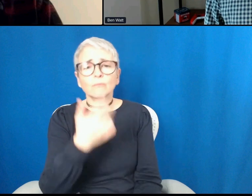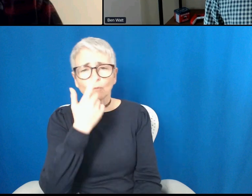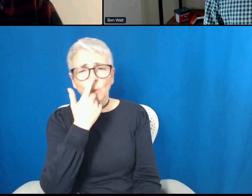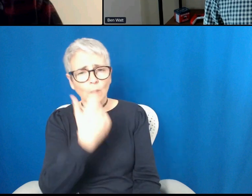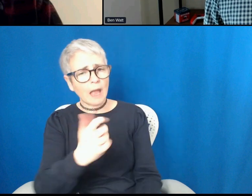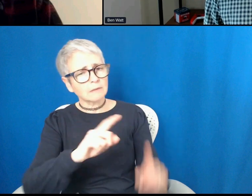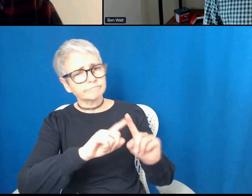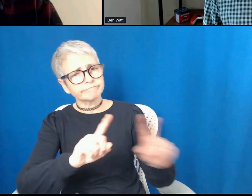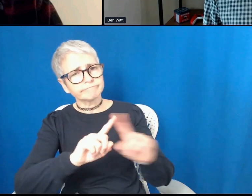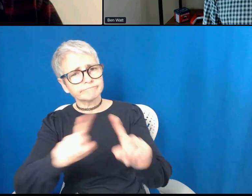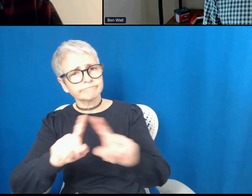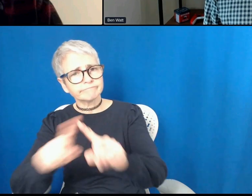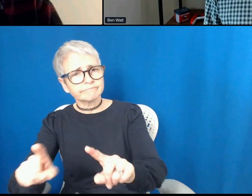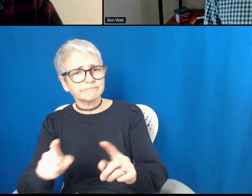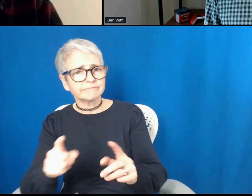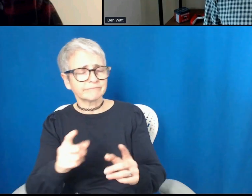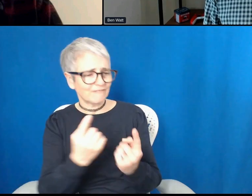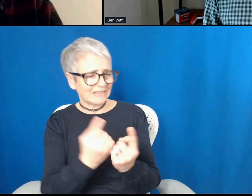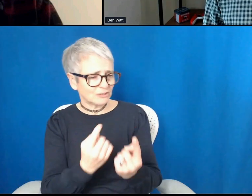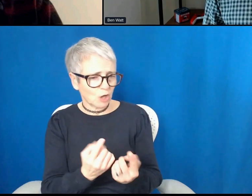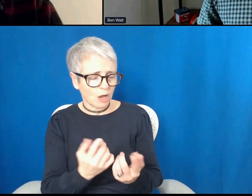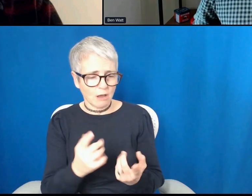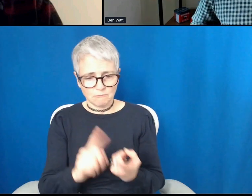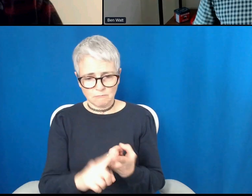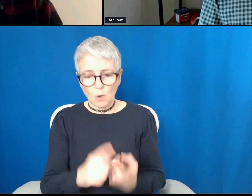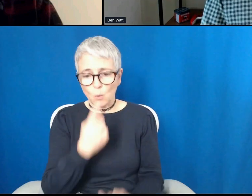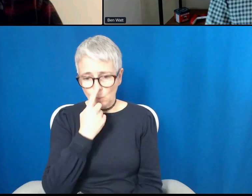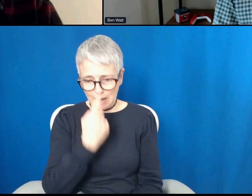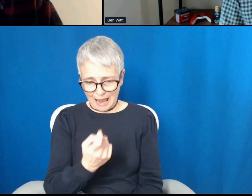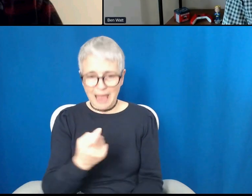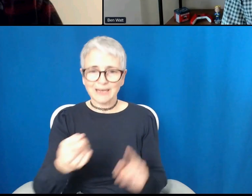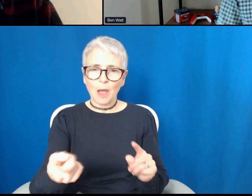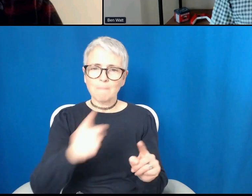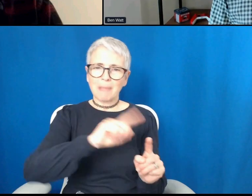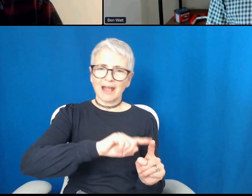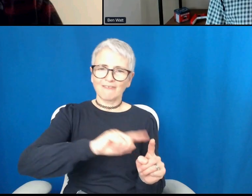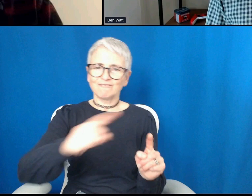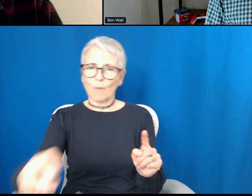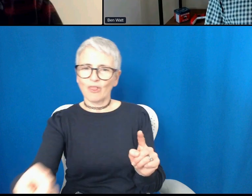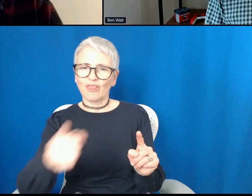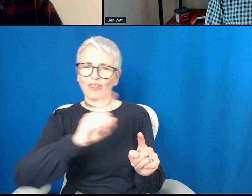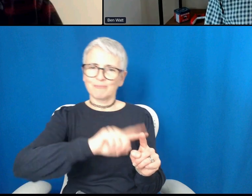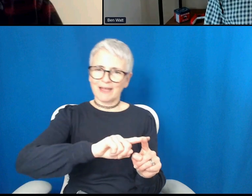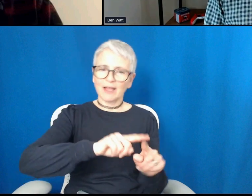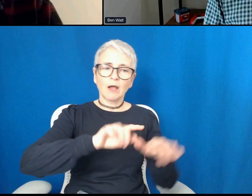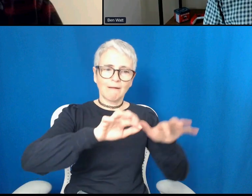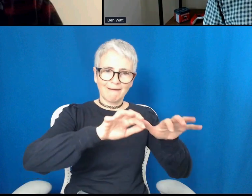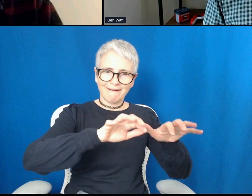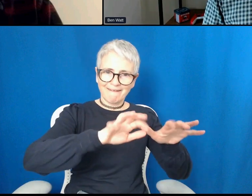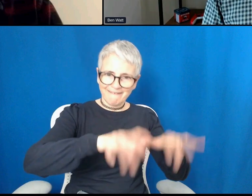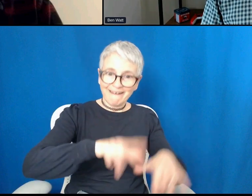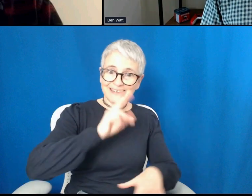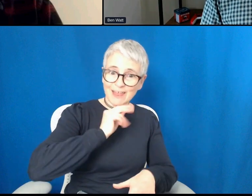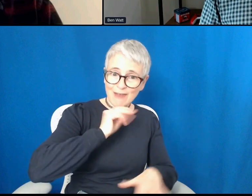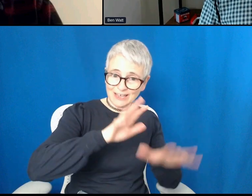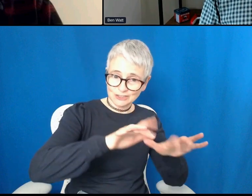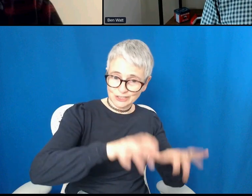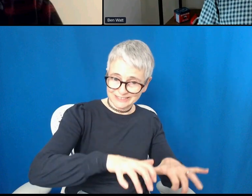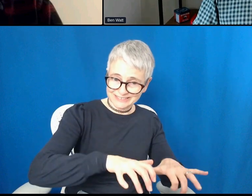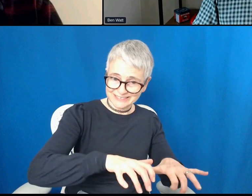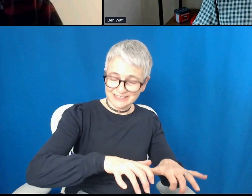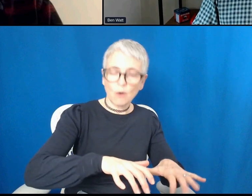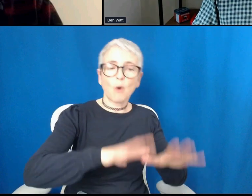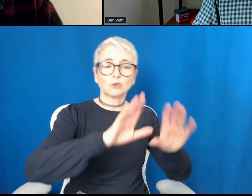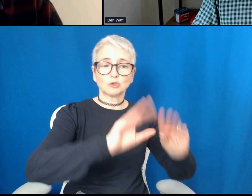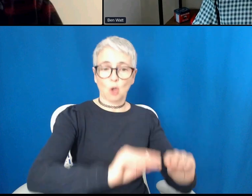So yes, you could jump back and forth. So you'll see one of the things I was doing through that was I was telling voice access to,